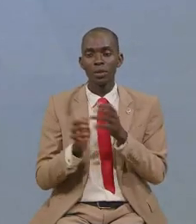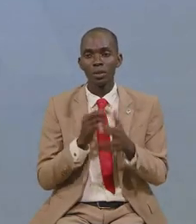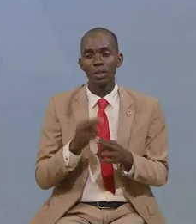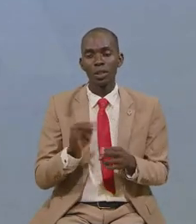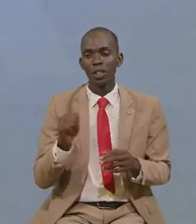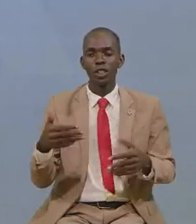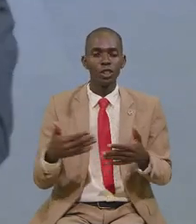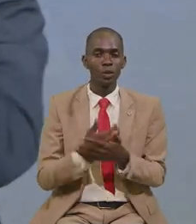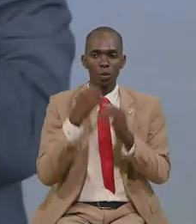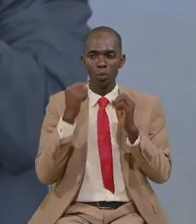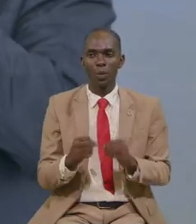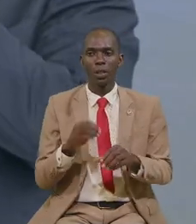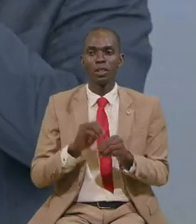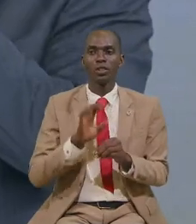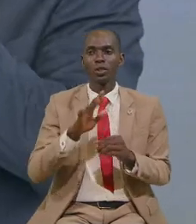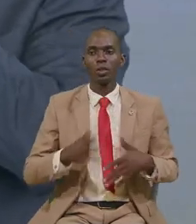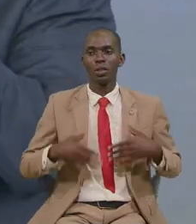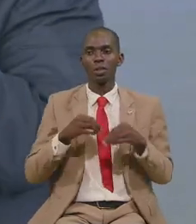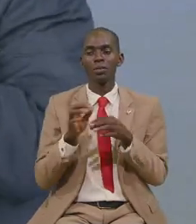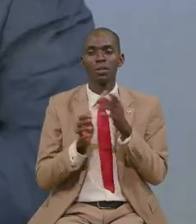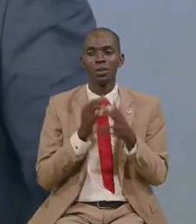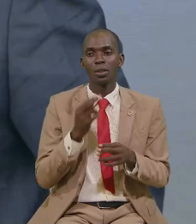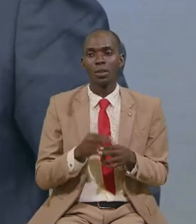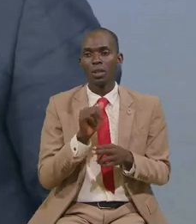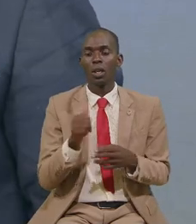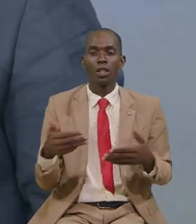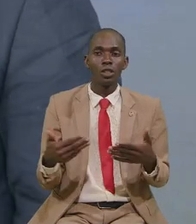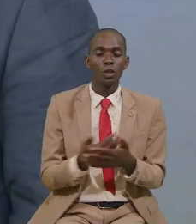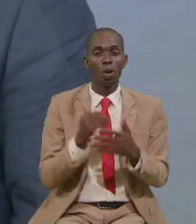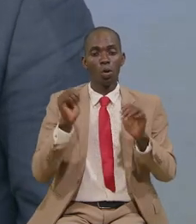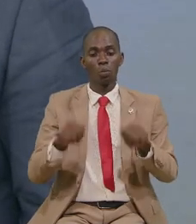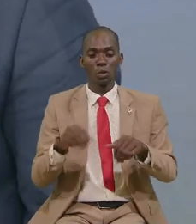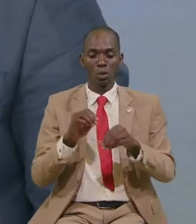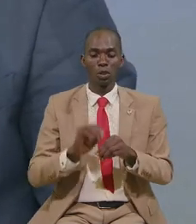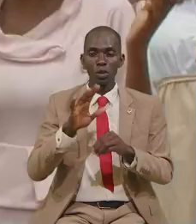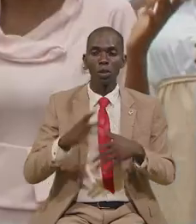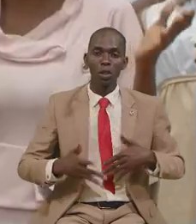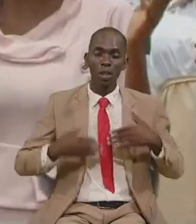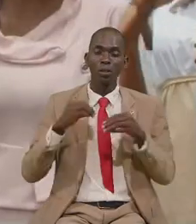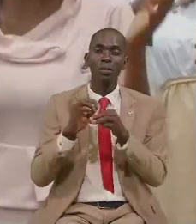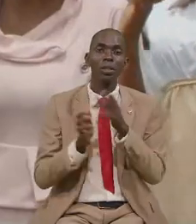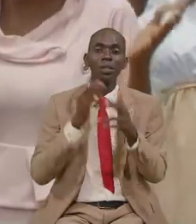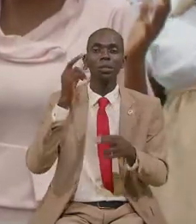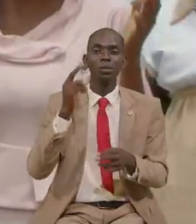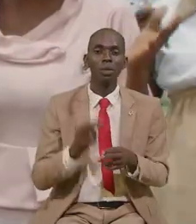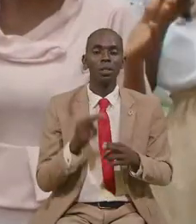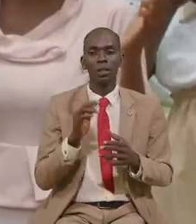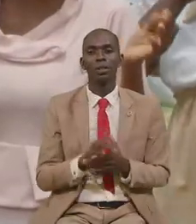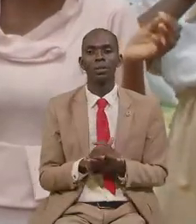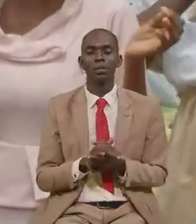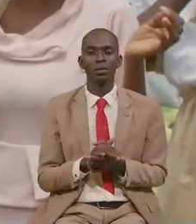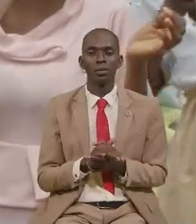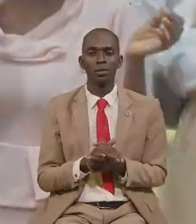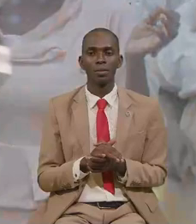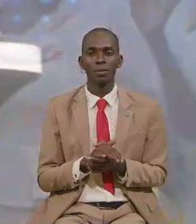in your life. A new possibility in your life in Jesus' name.